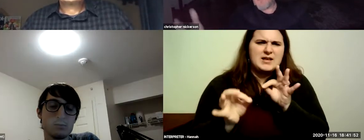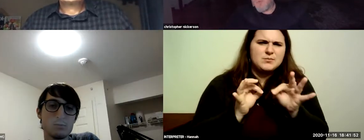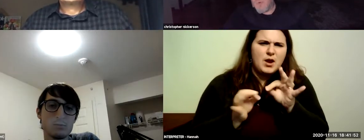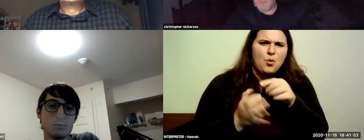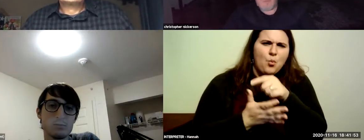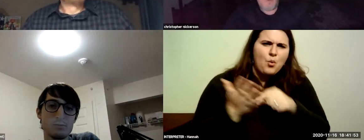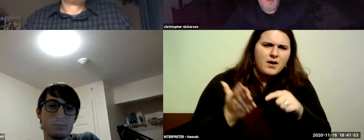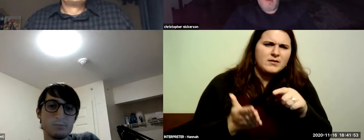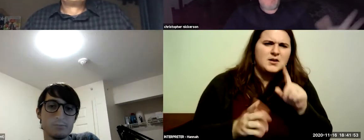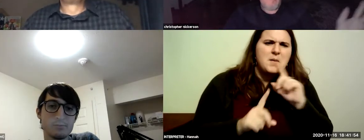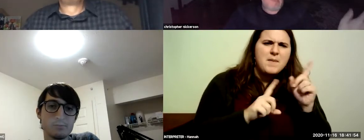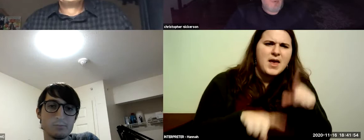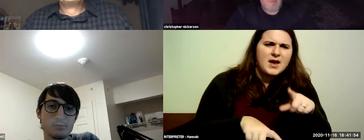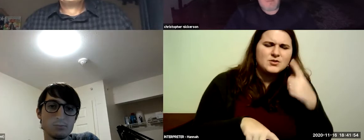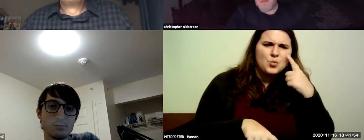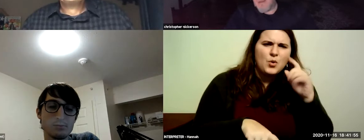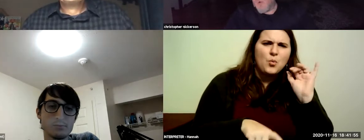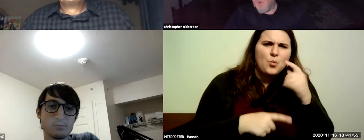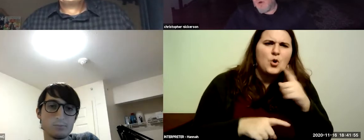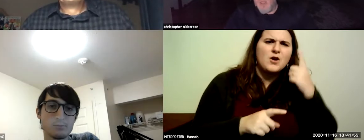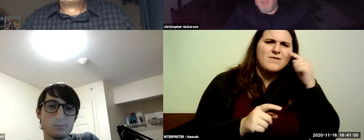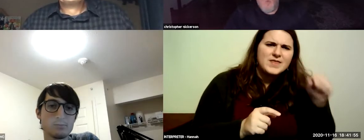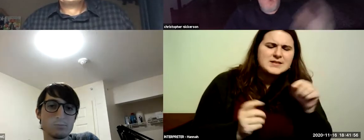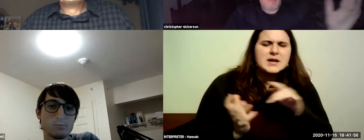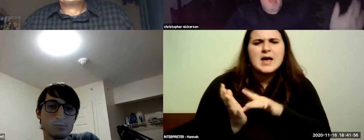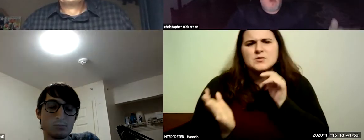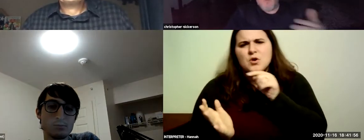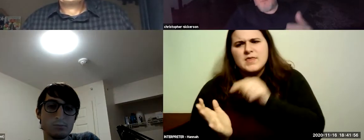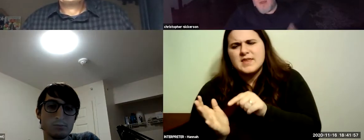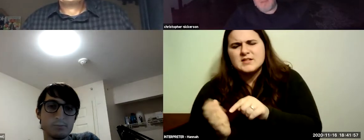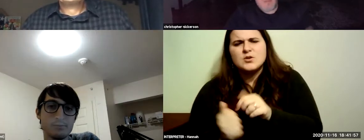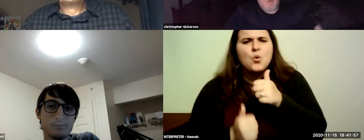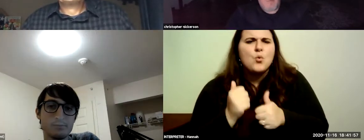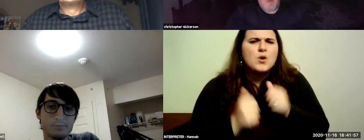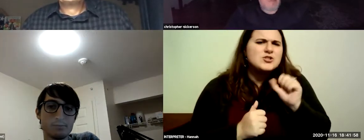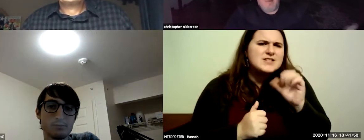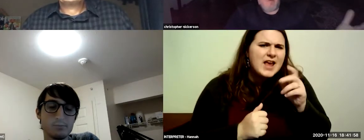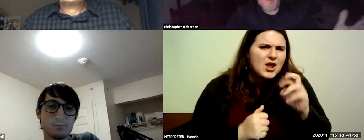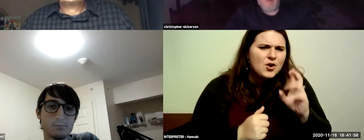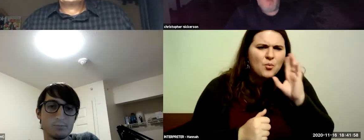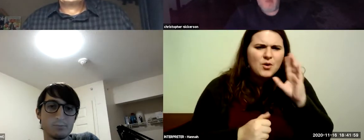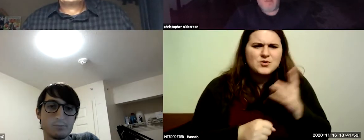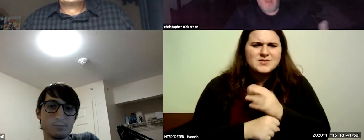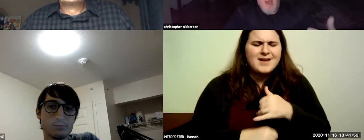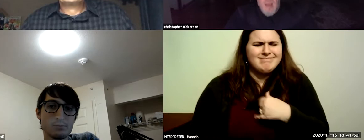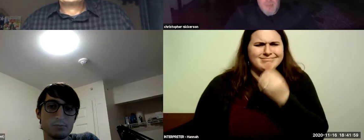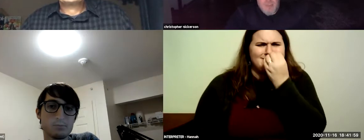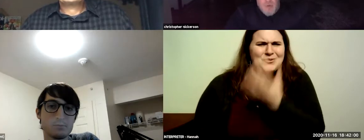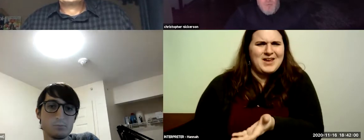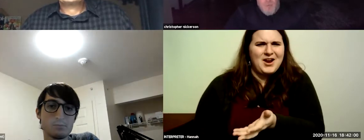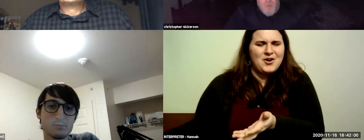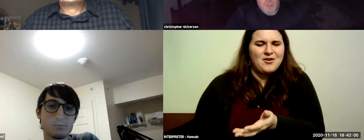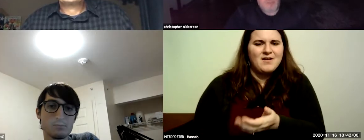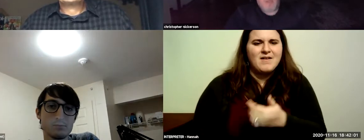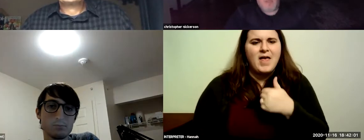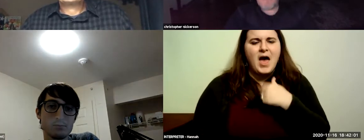in Metasploit works or how you exploit this thing or, you know, what scanner would find this thing or whatever else. Like, I don't care about all that. Like, I'm going to start